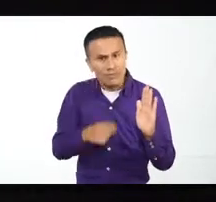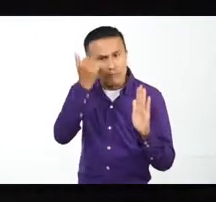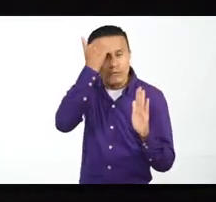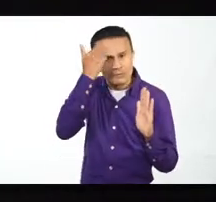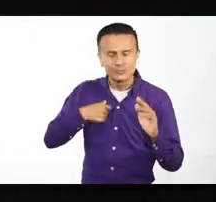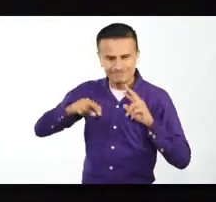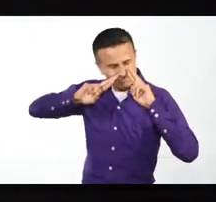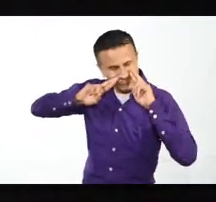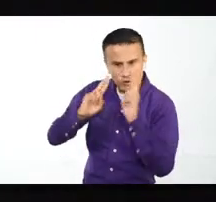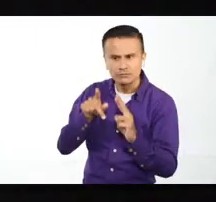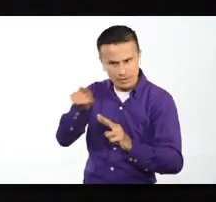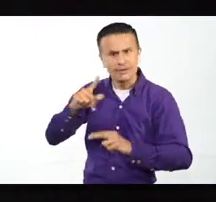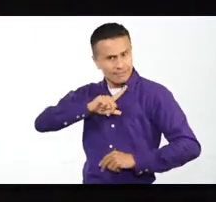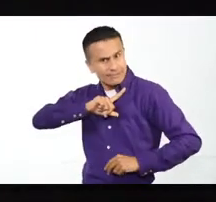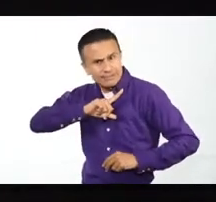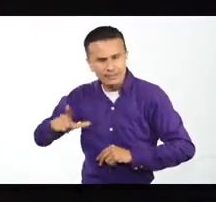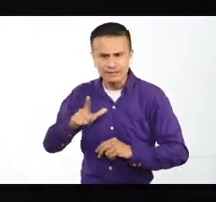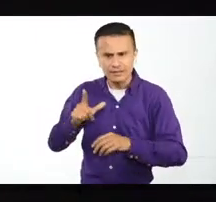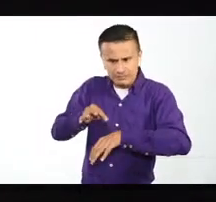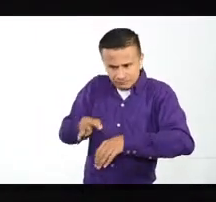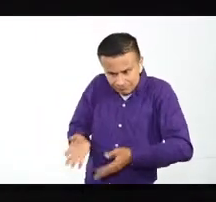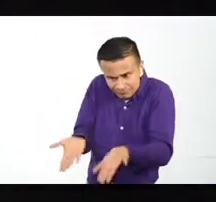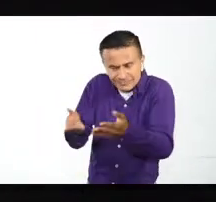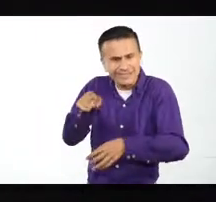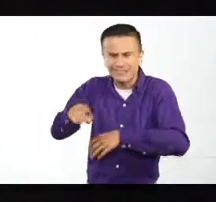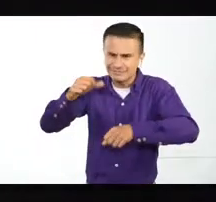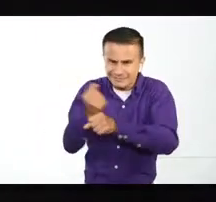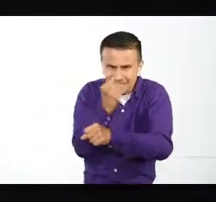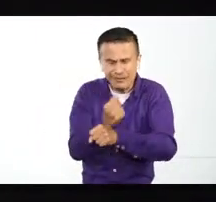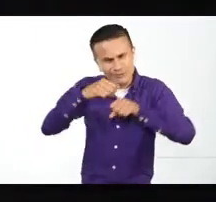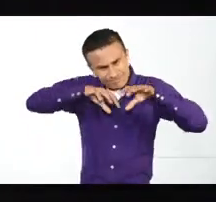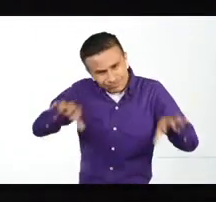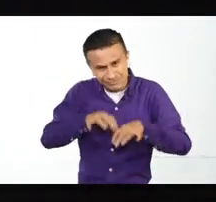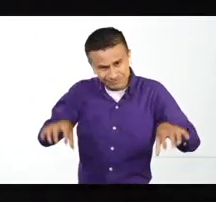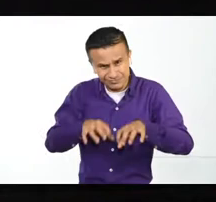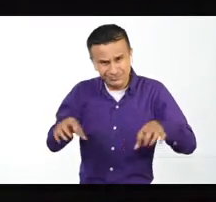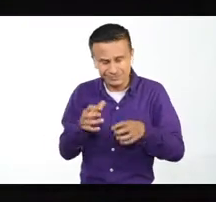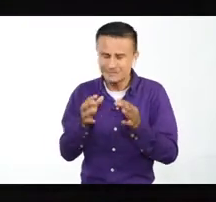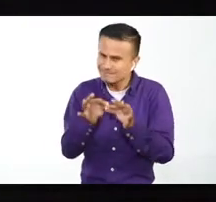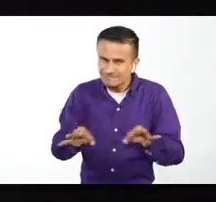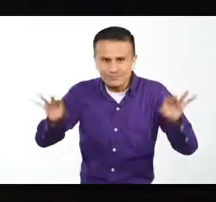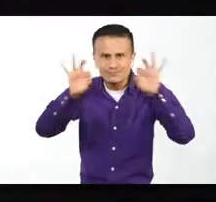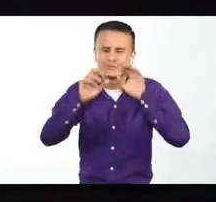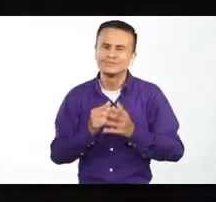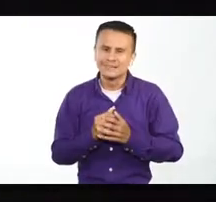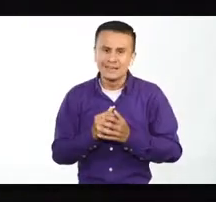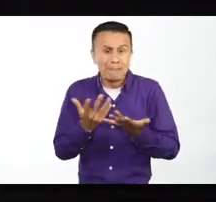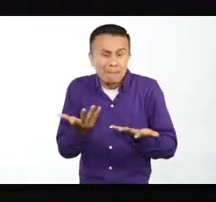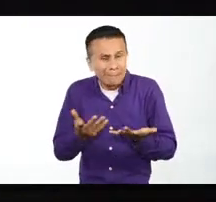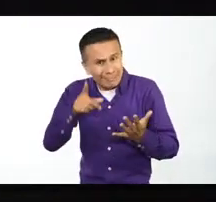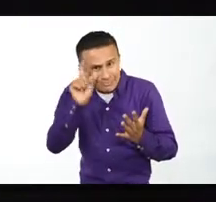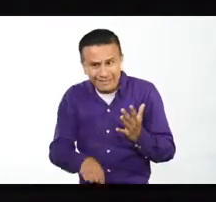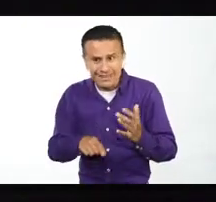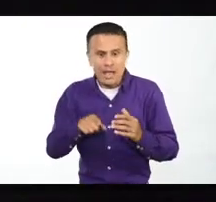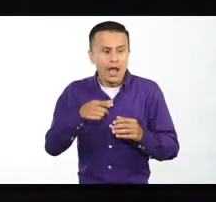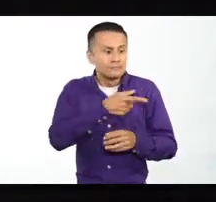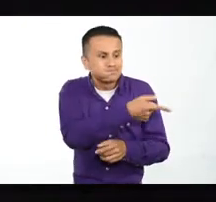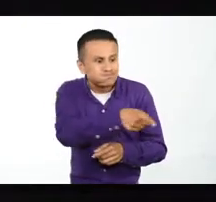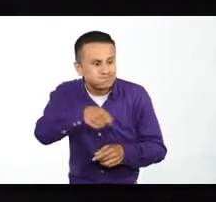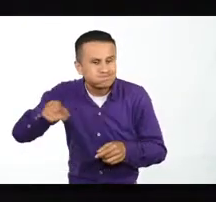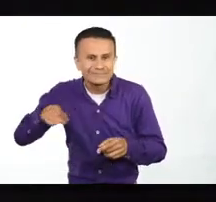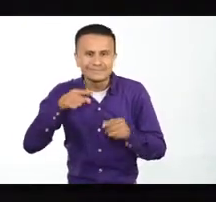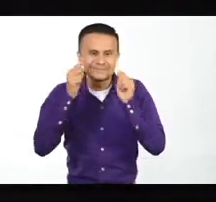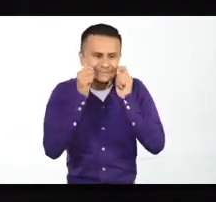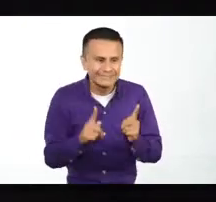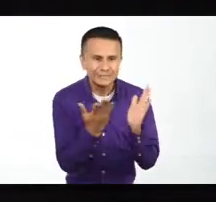recognize the agency of teachers as leaders and give them the freedom to be able to do their job and bring